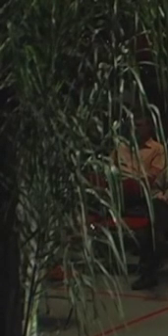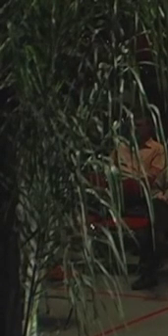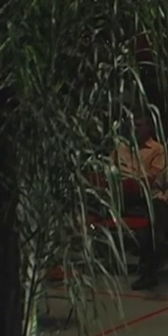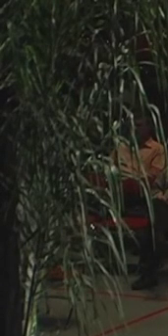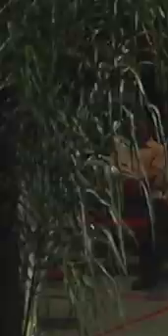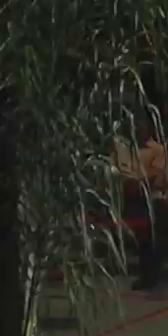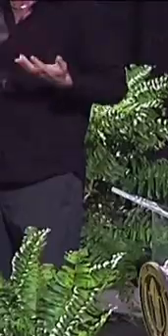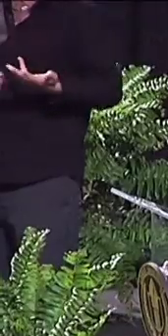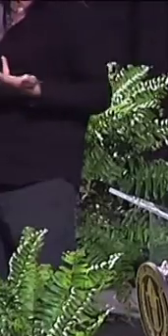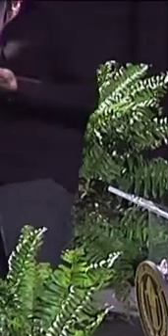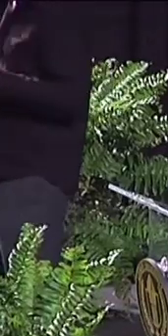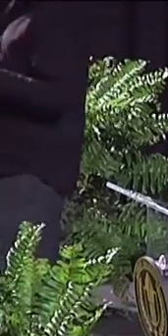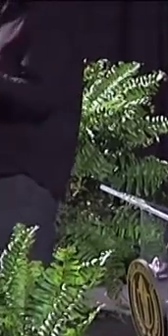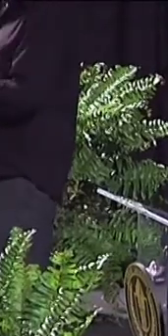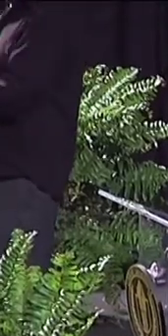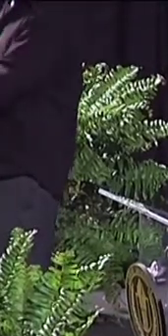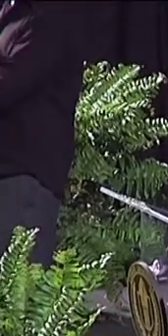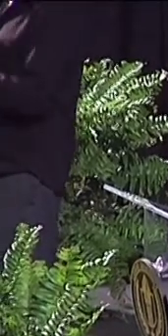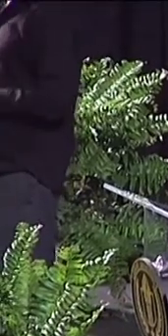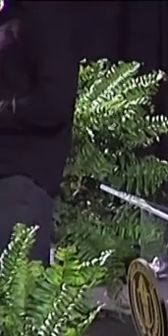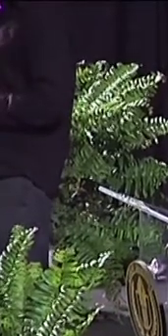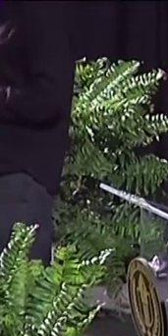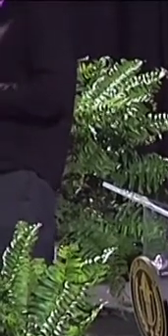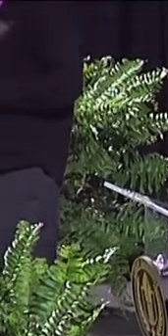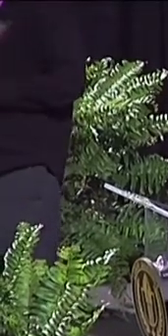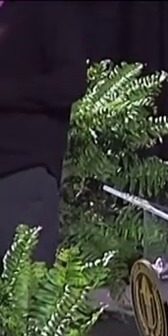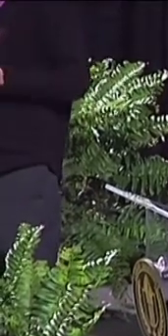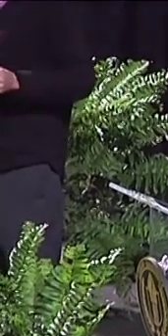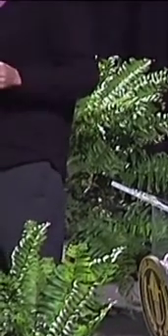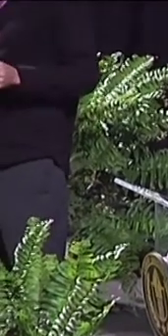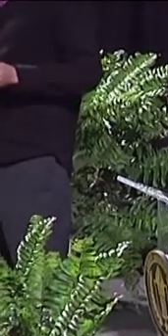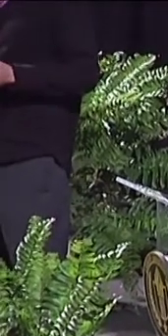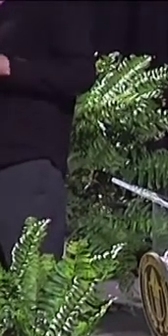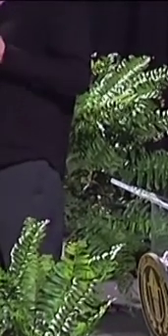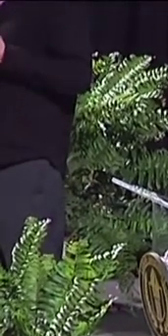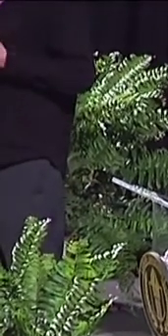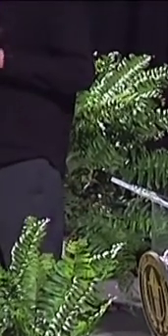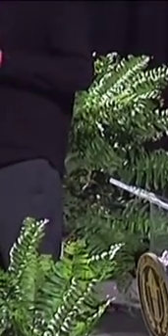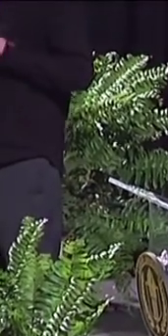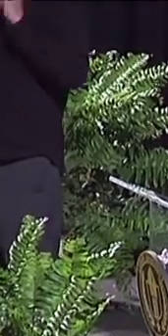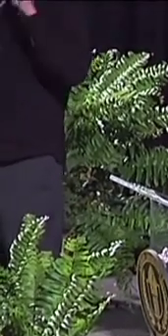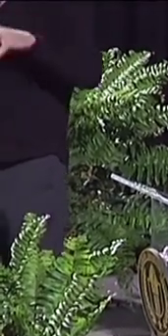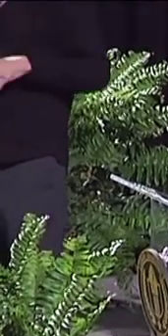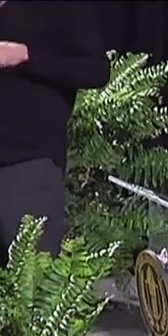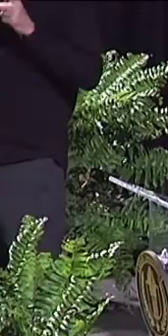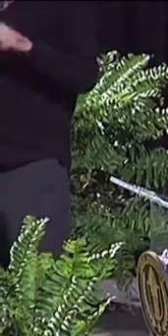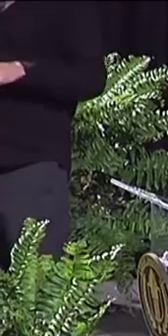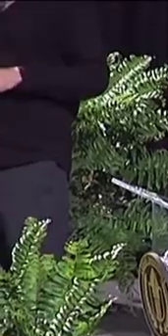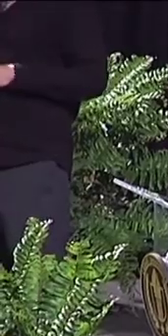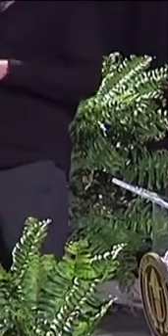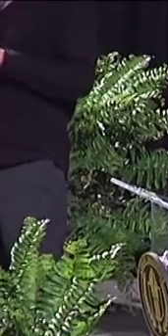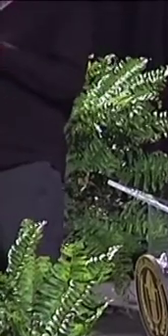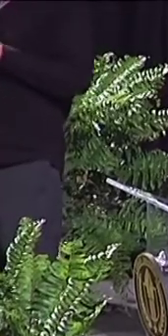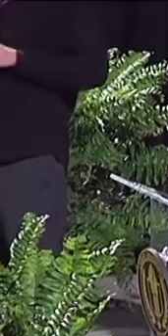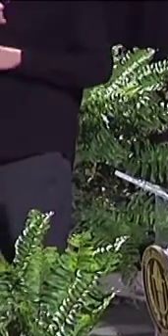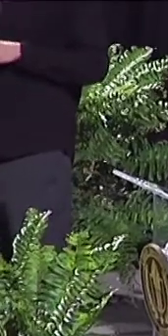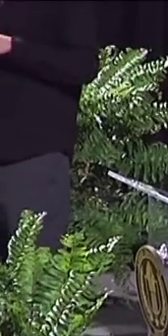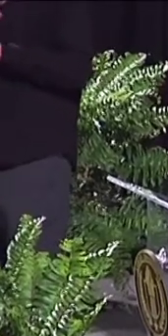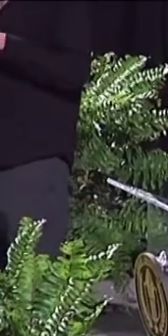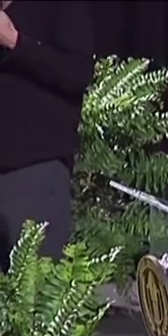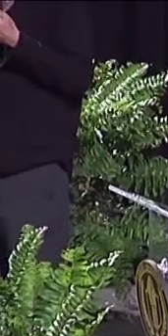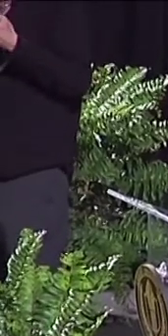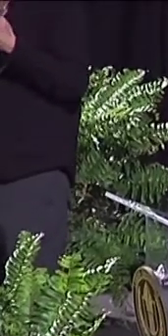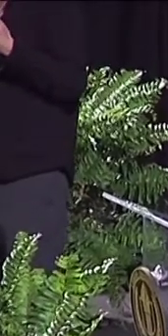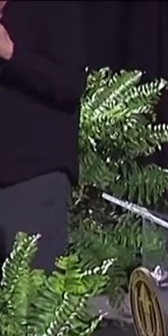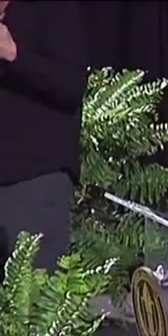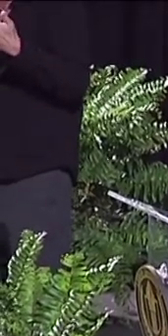living? And he goes, well, I'm a musician. And what he didn't realize is that I was going to bombard him and tell him for the next 10 minutes, oh, if you use digital